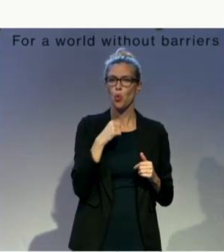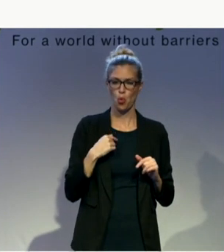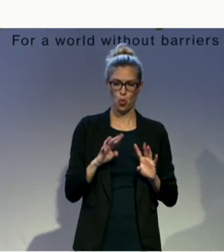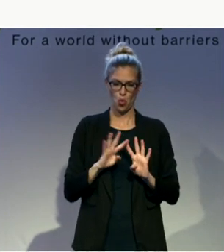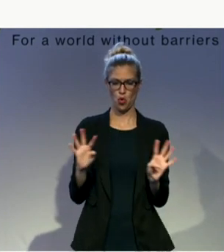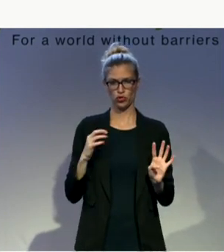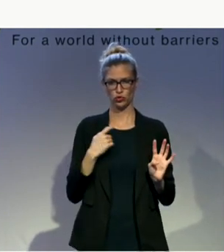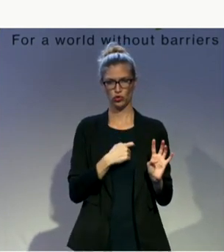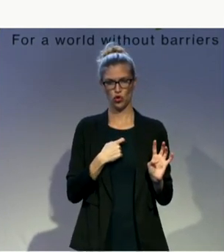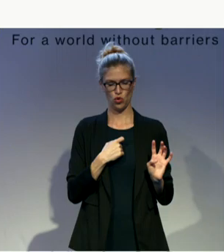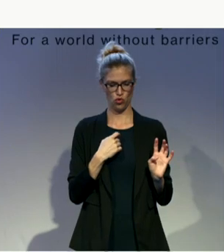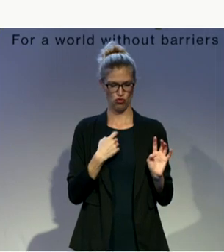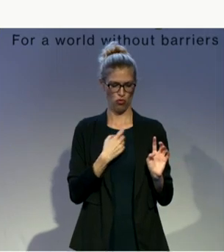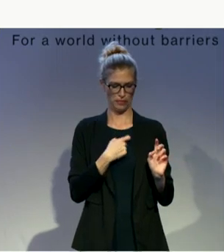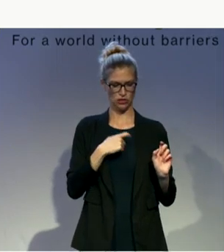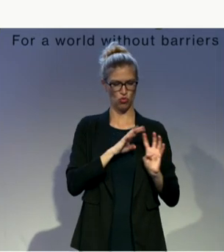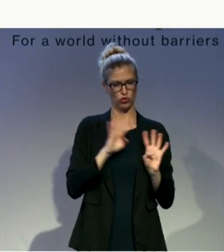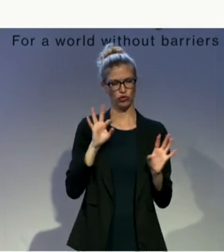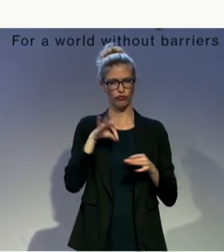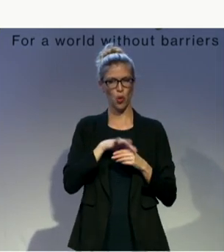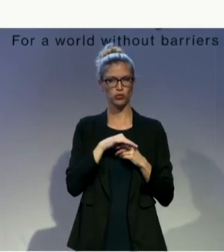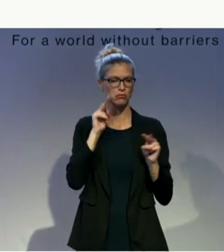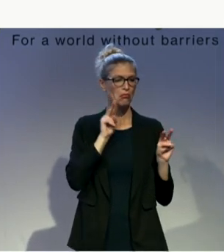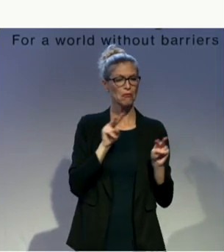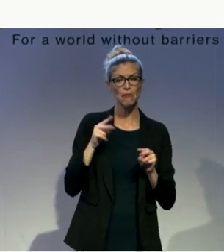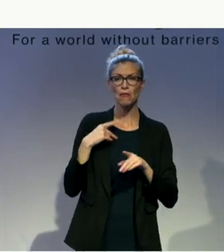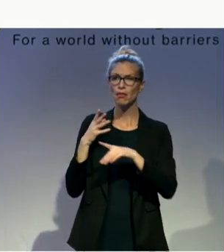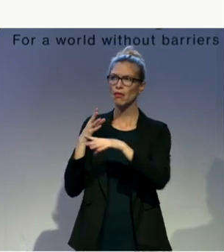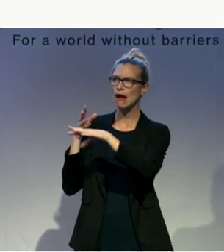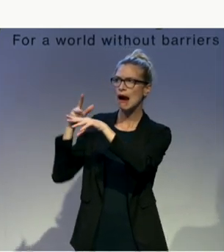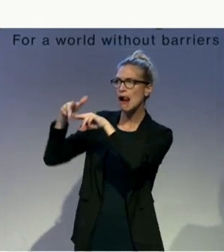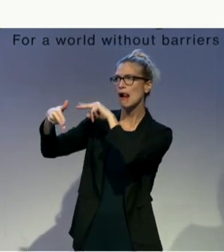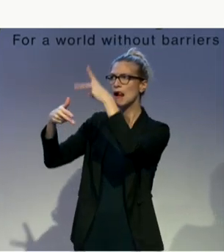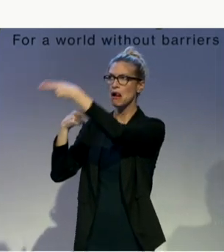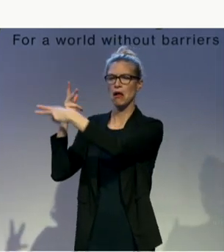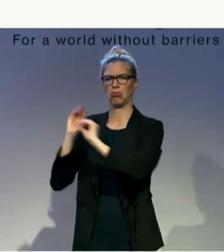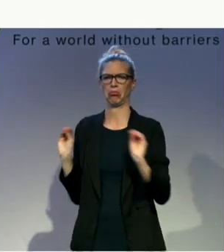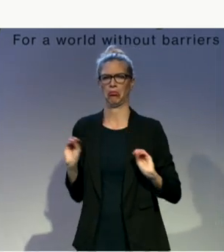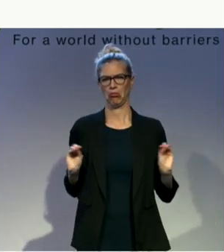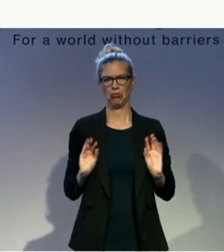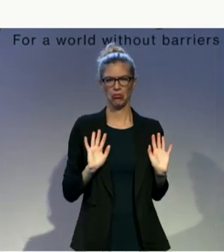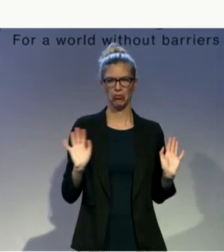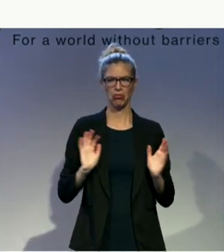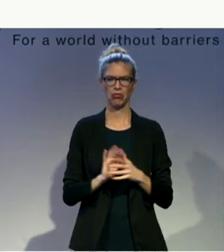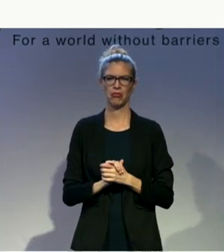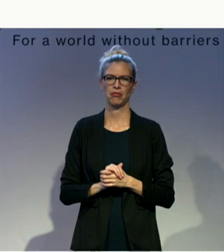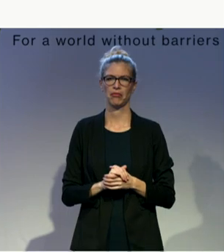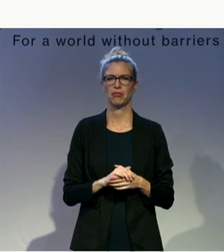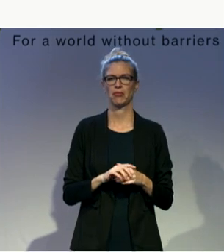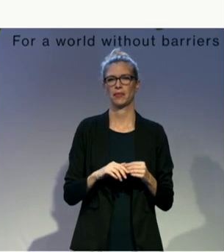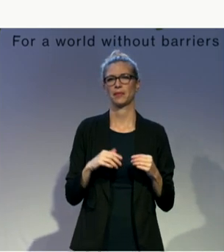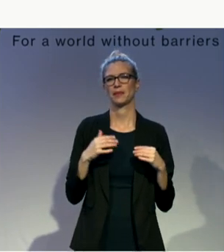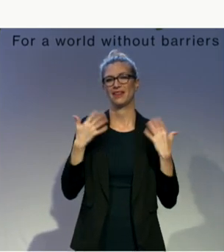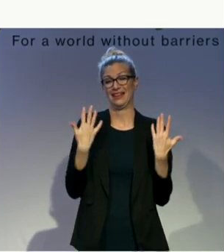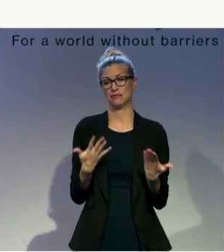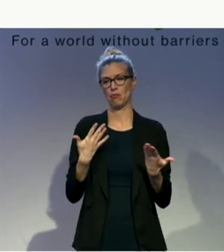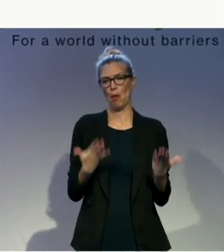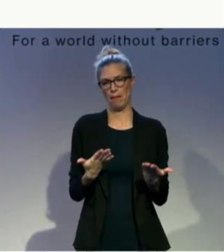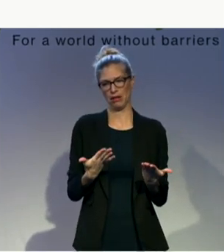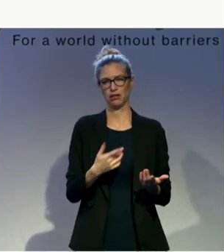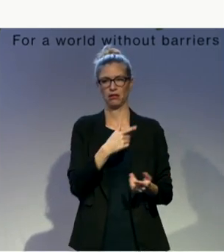and to could, because we still only achieve 4 out of 5 of the main political parties producing that. But it is a